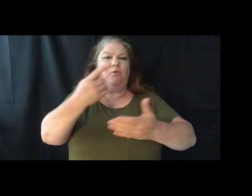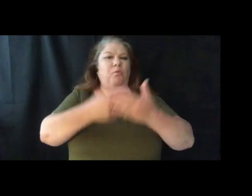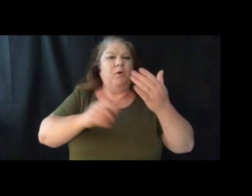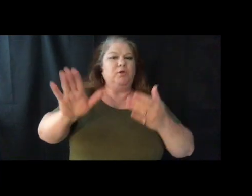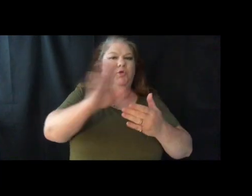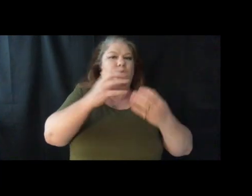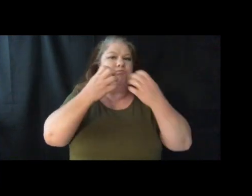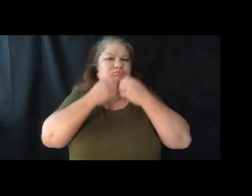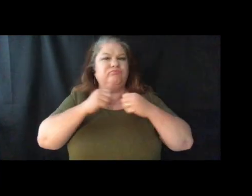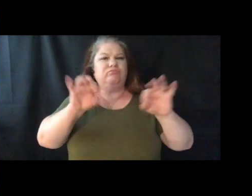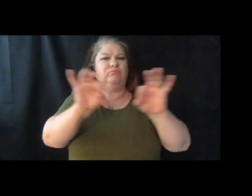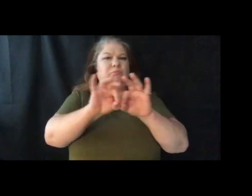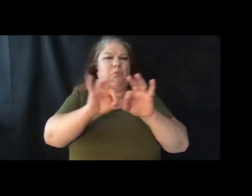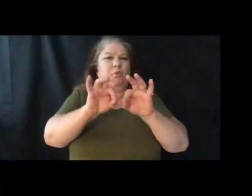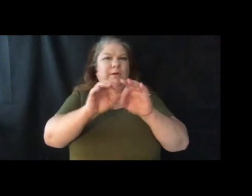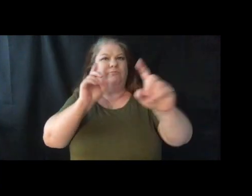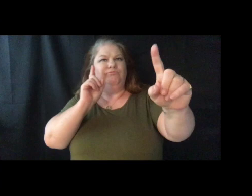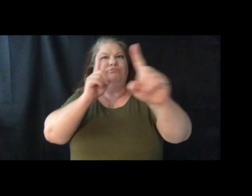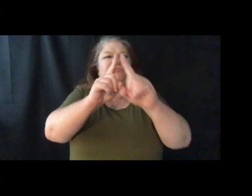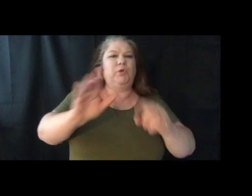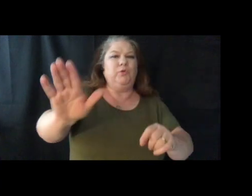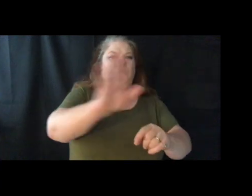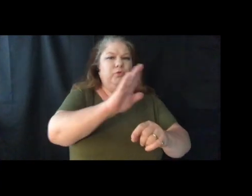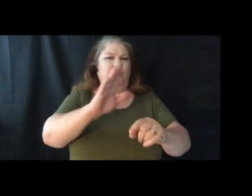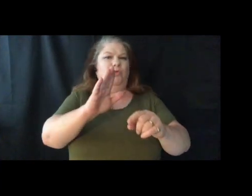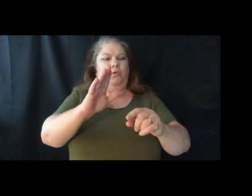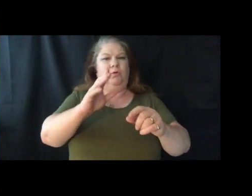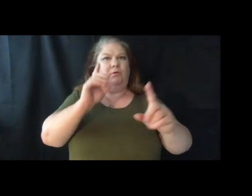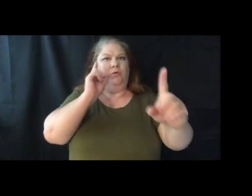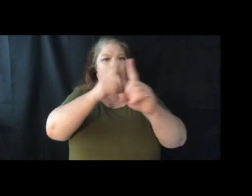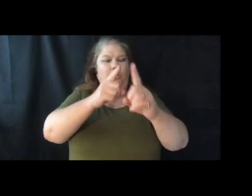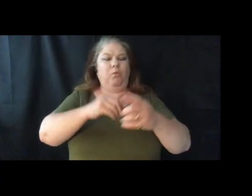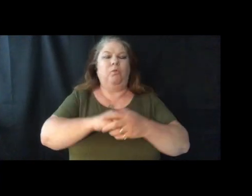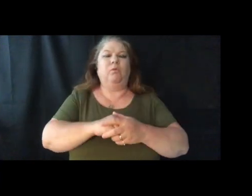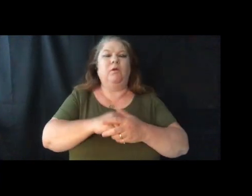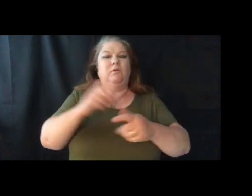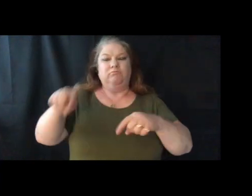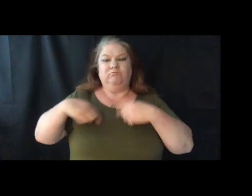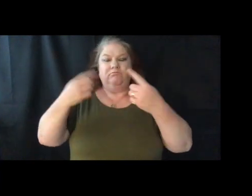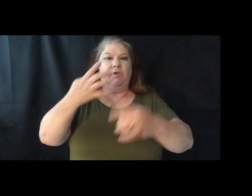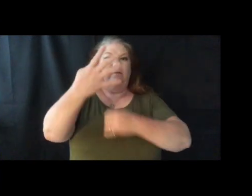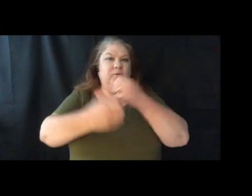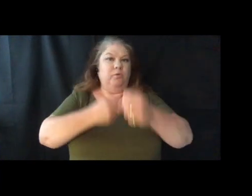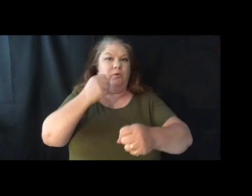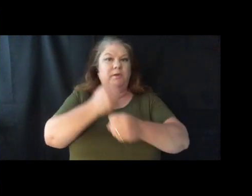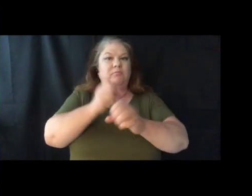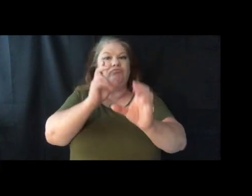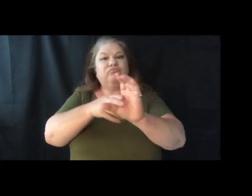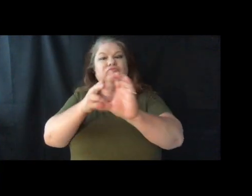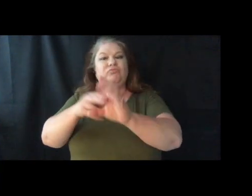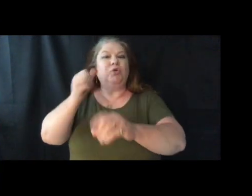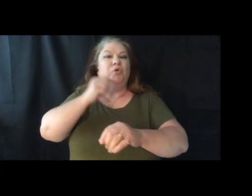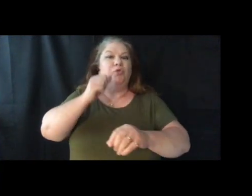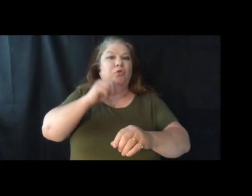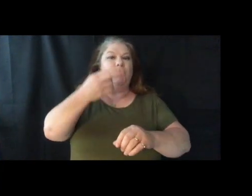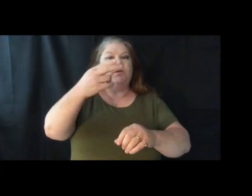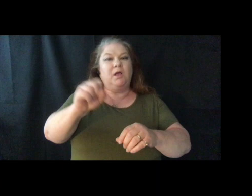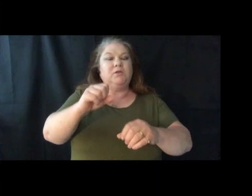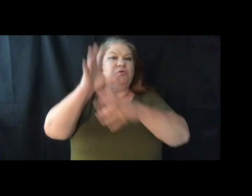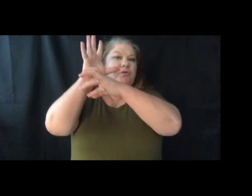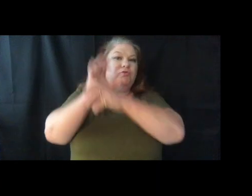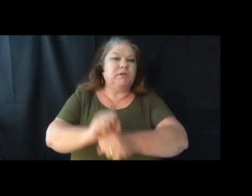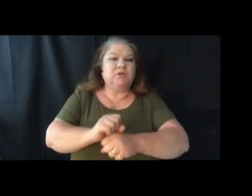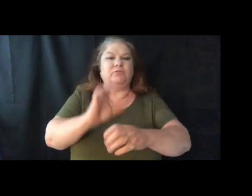you to live up to your life standards. You have had 4 years of participating in Girls High traditions, inclusive of